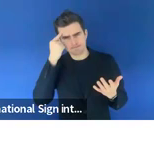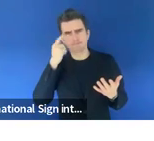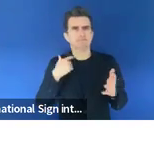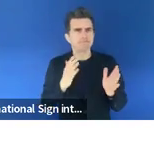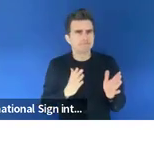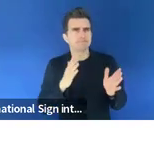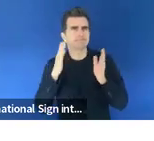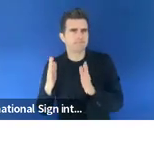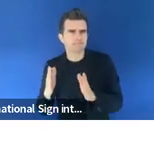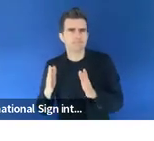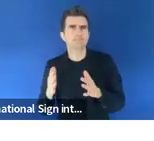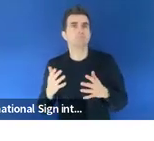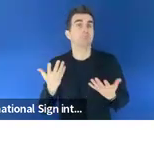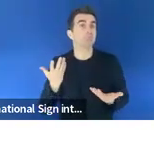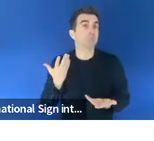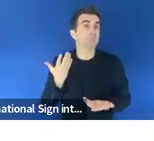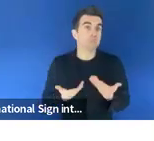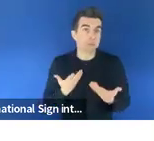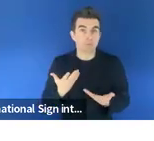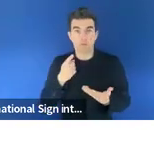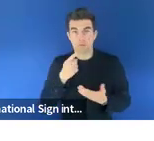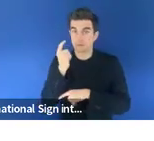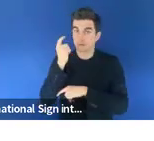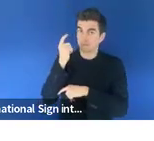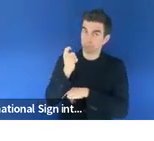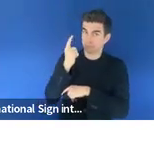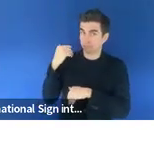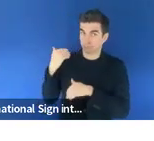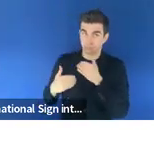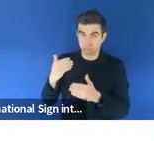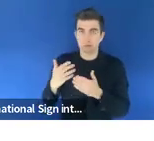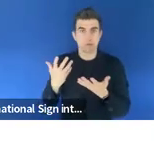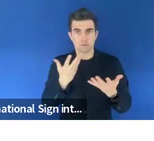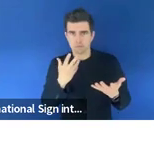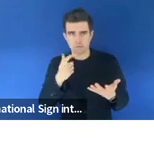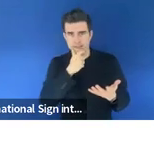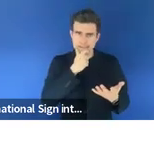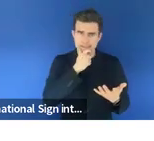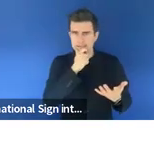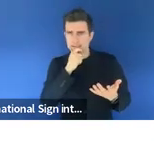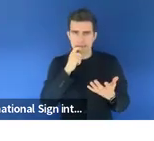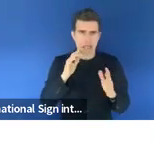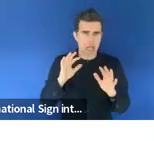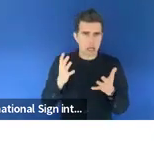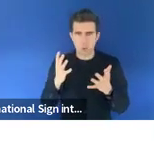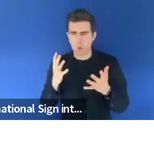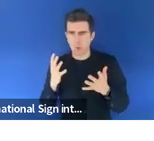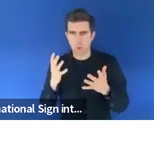you have a whole accounting team who's dedicated to making sure your costs and your revenue are all fixed.